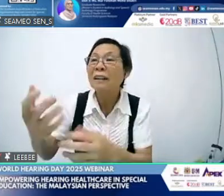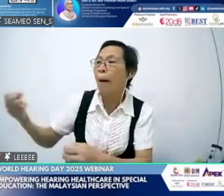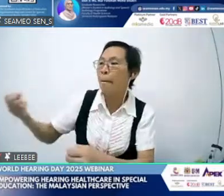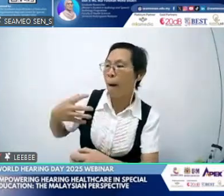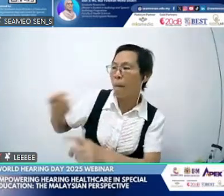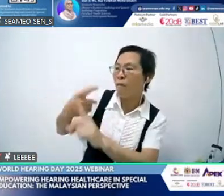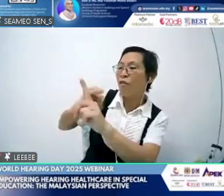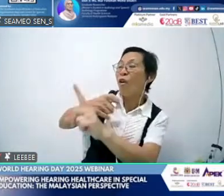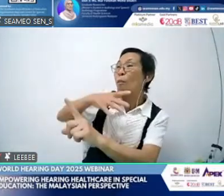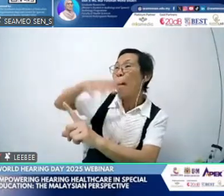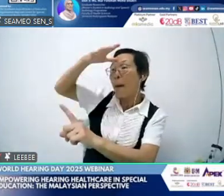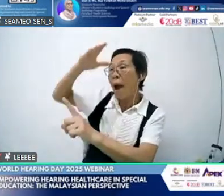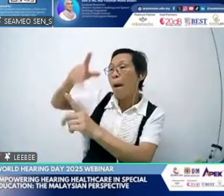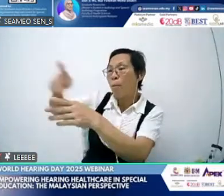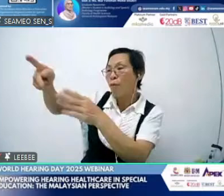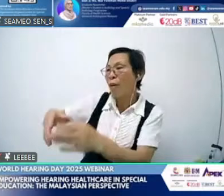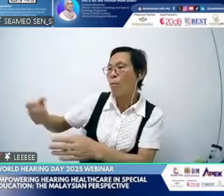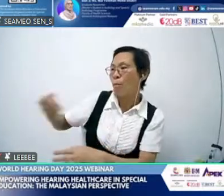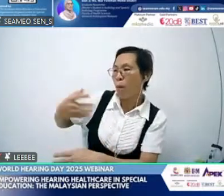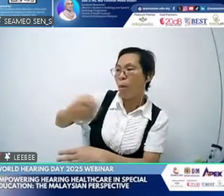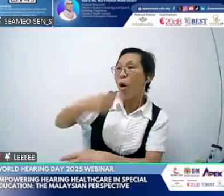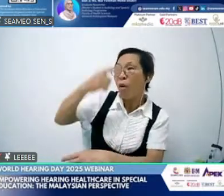and professionals for ongoing improvement.